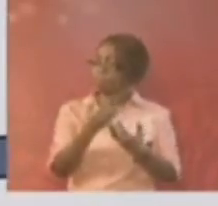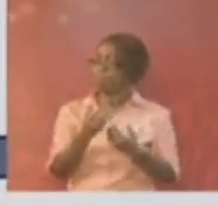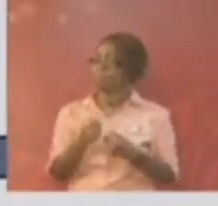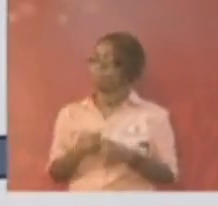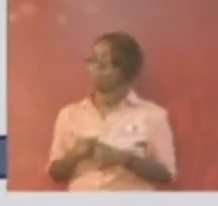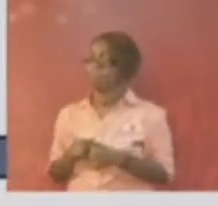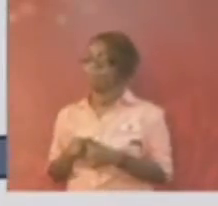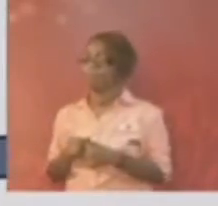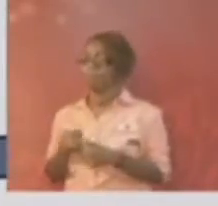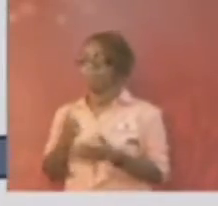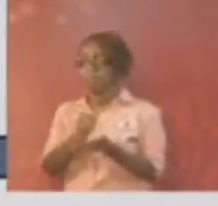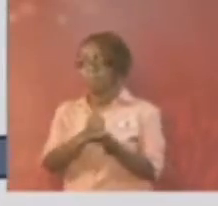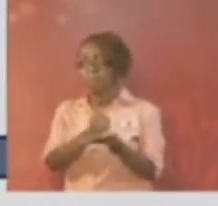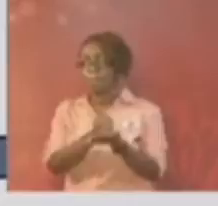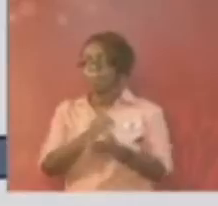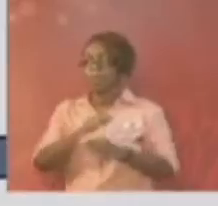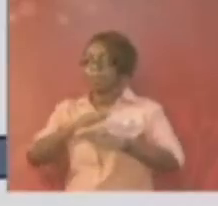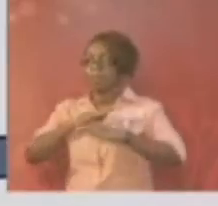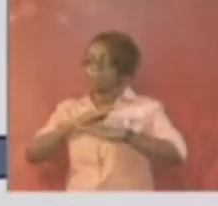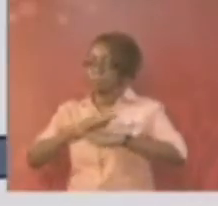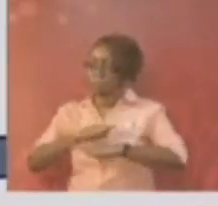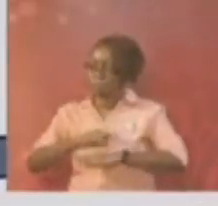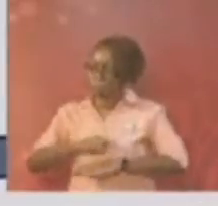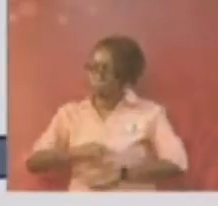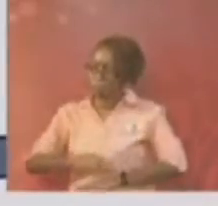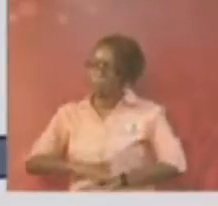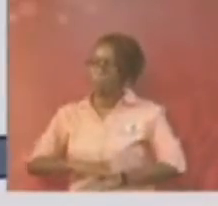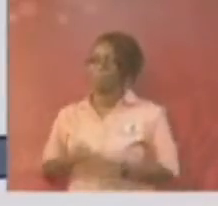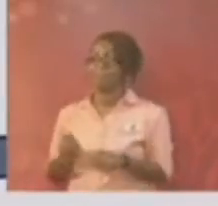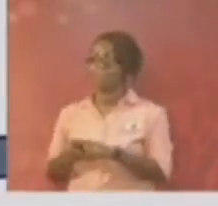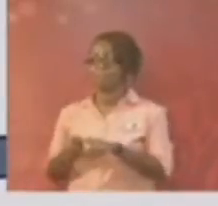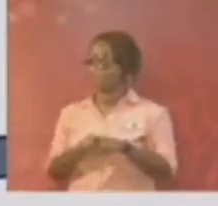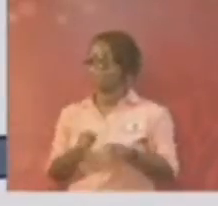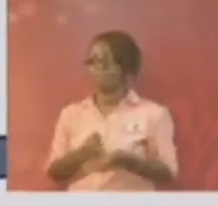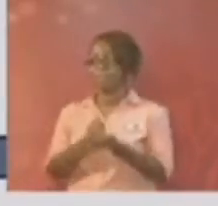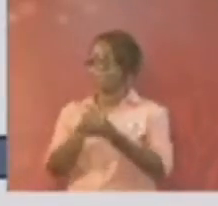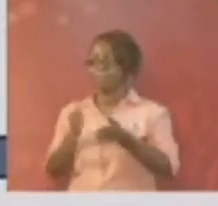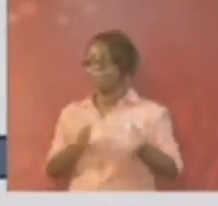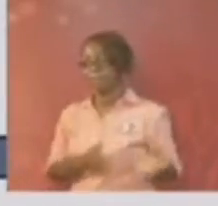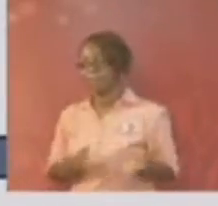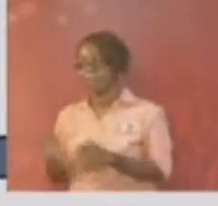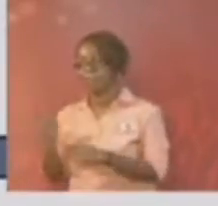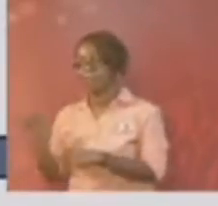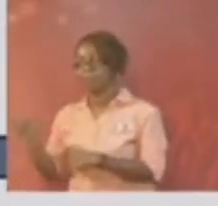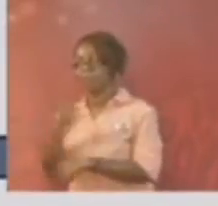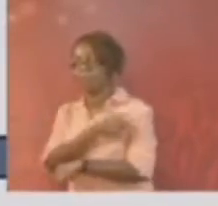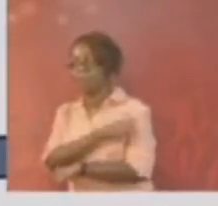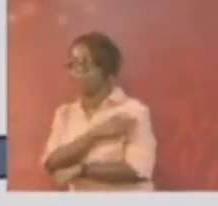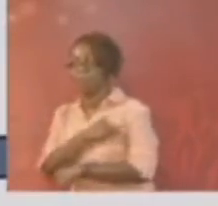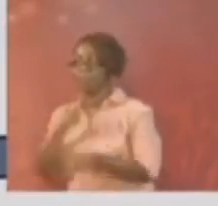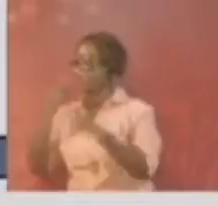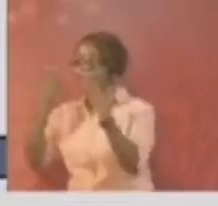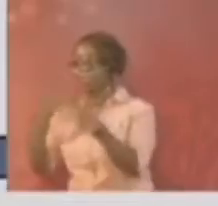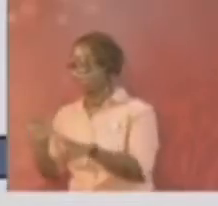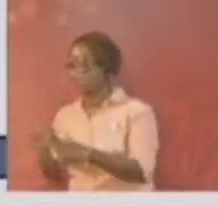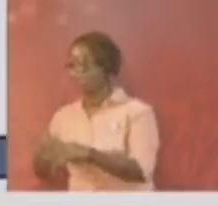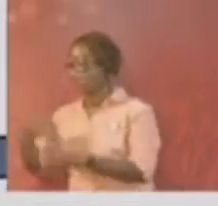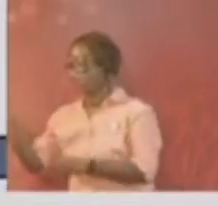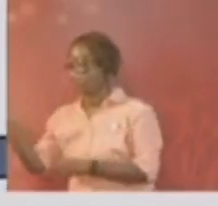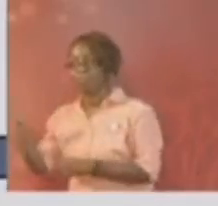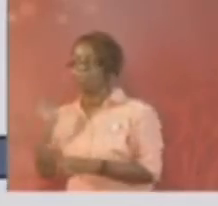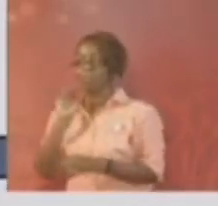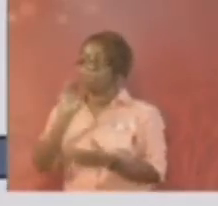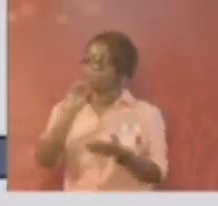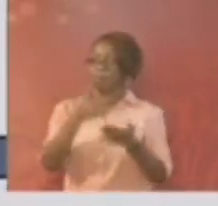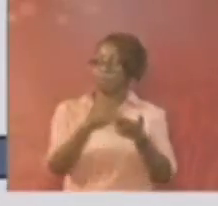patients return home in the post-COVID state. With regard to the healthcare workers, The major issues